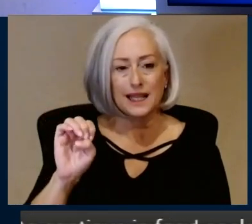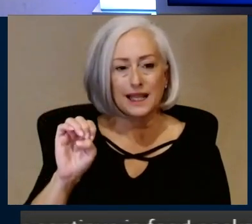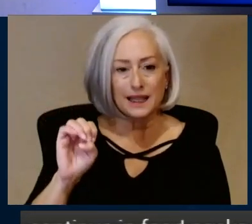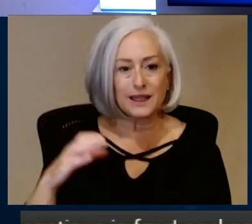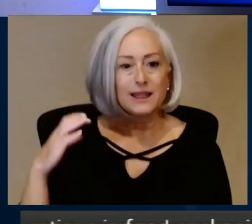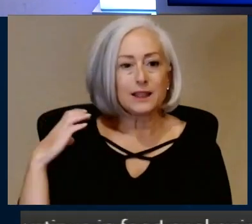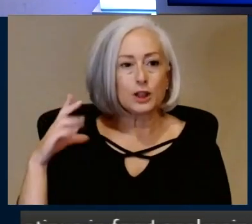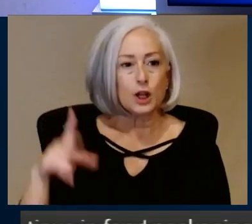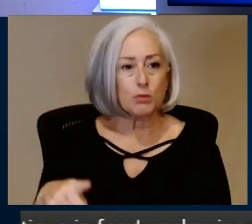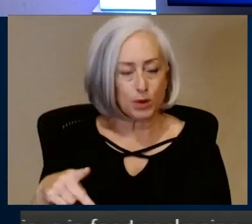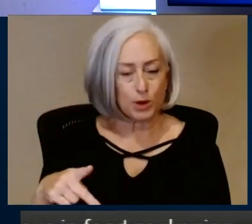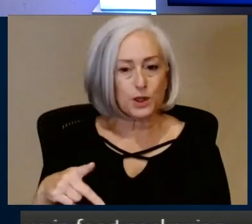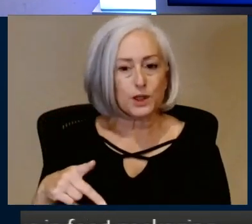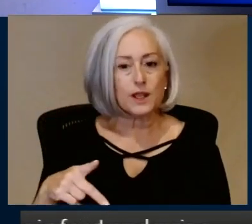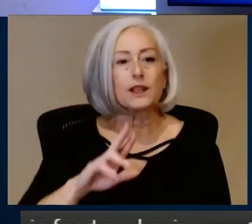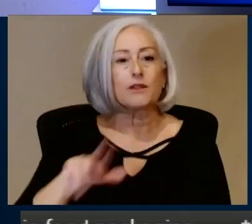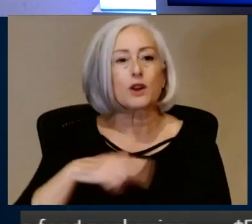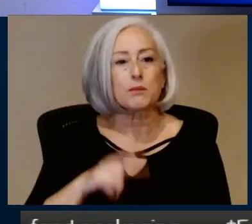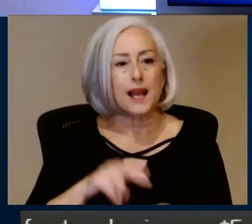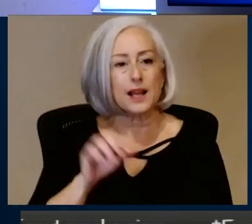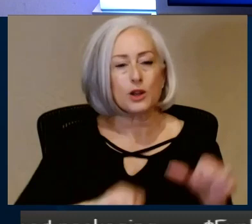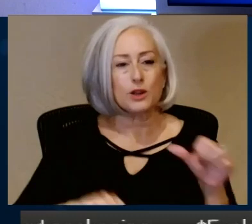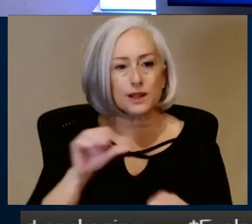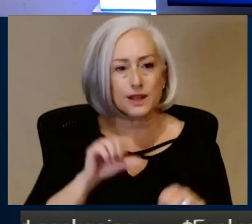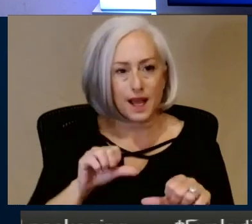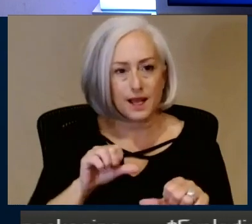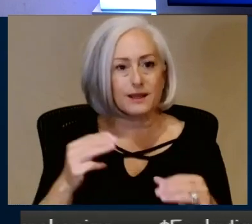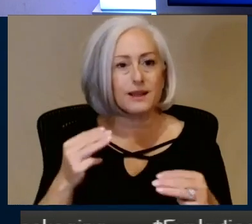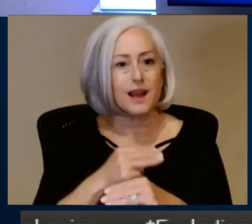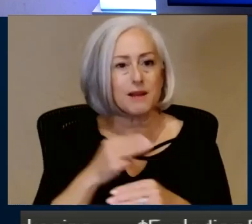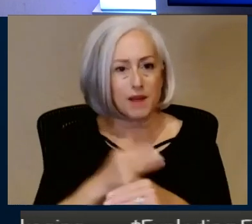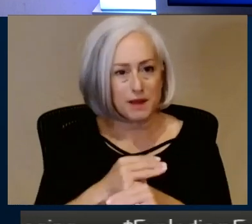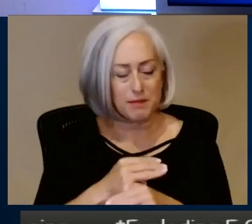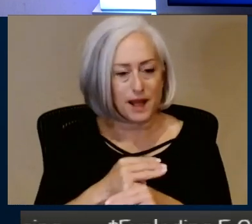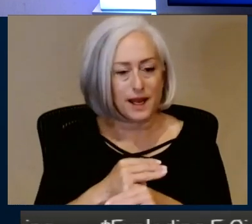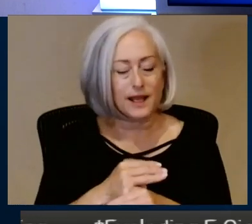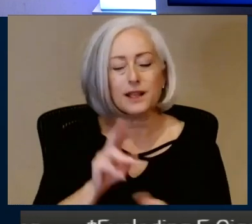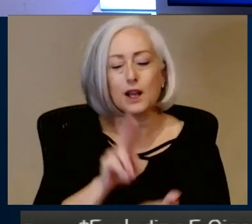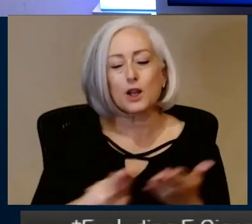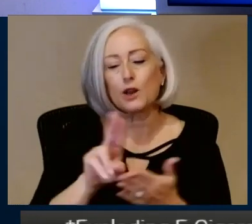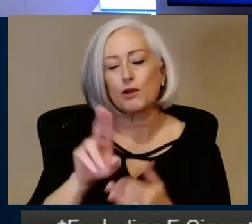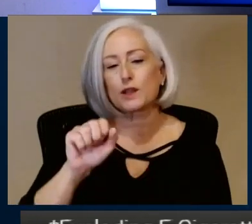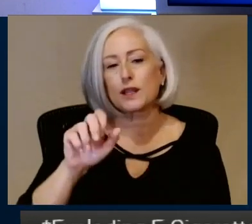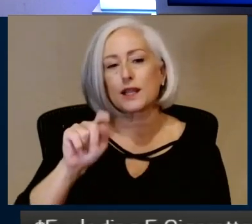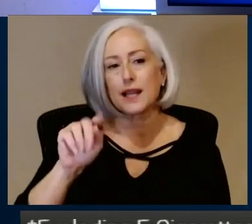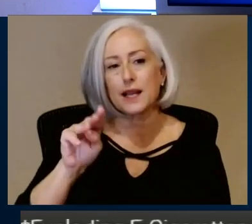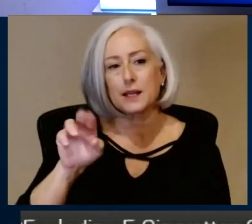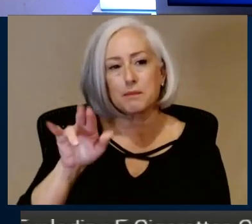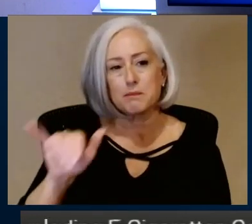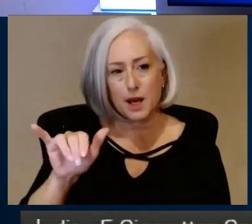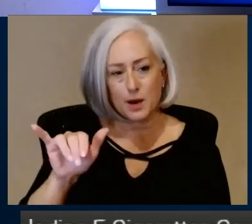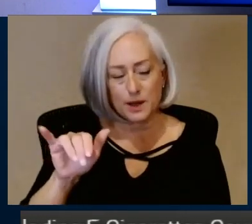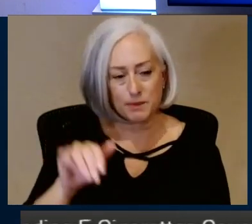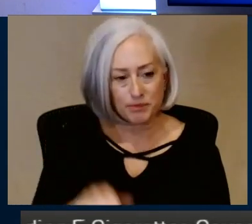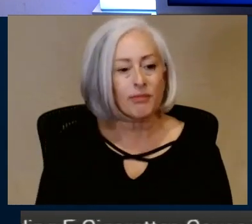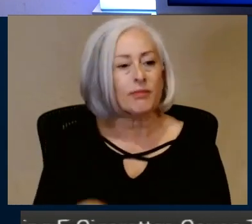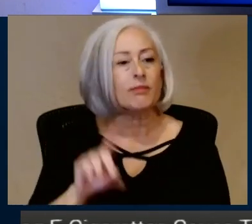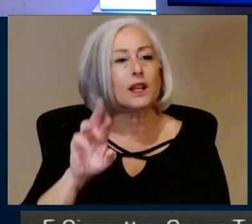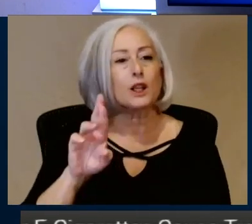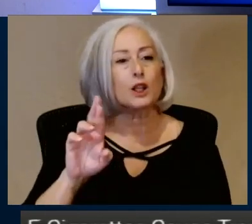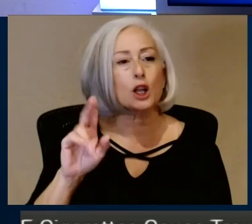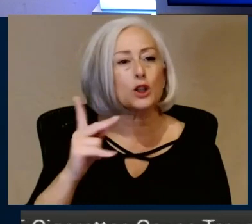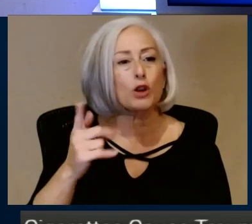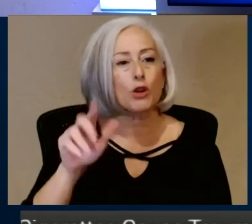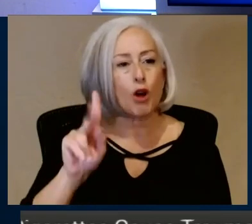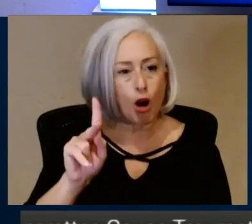and Mathematics at the University of St. Mary. And of course, Dr. Hawkinson here at the desk with me. We are talking COVID and numbers and what we can expect as far